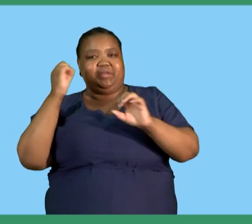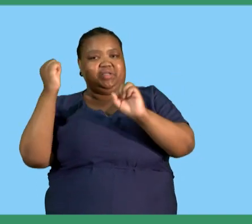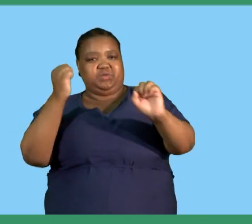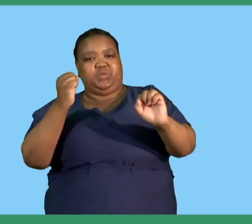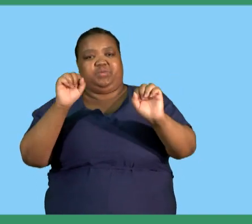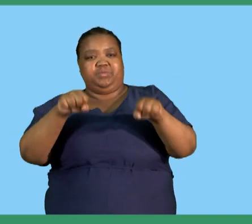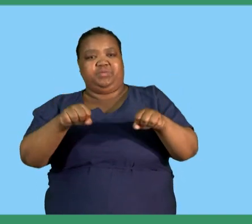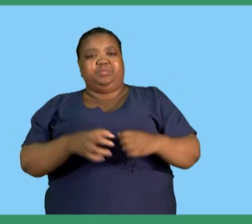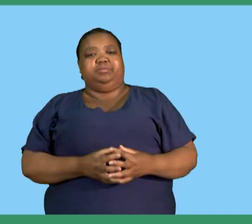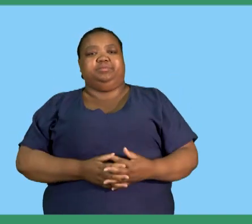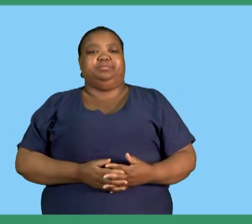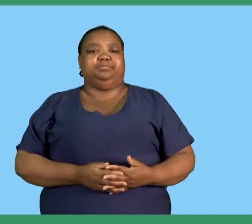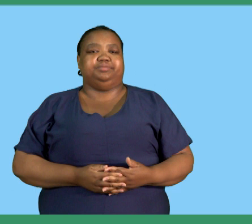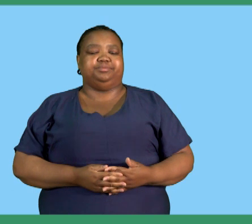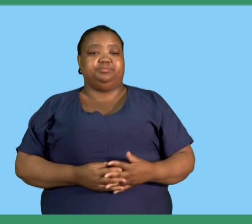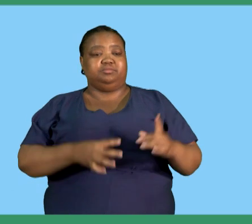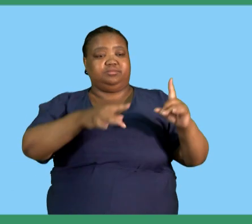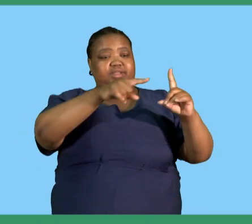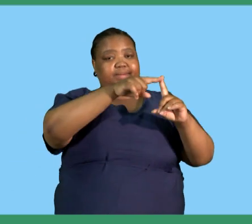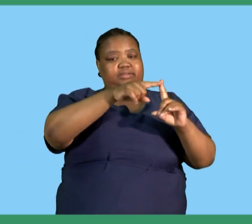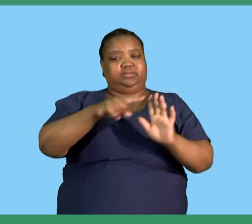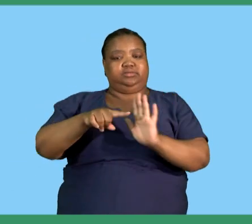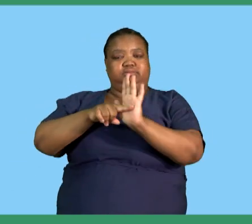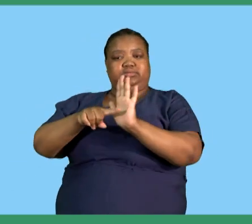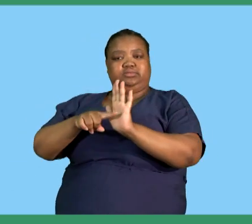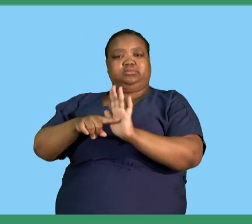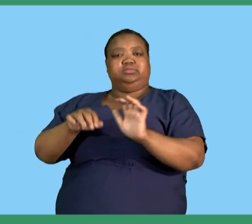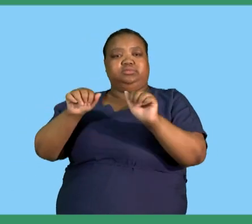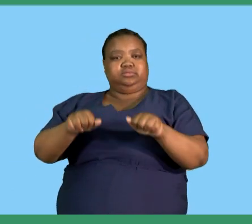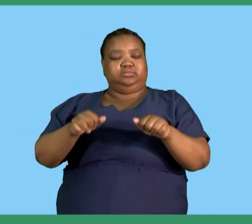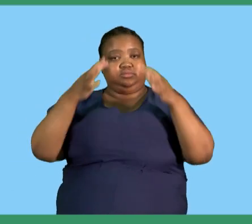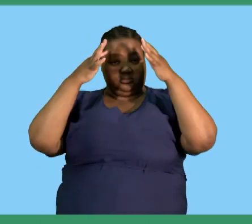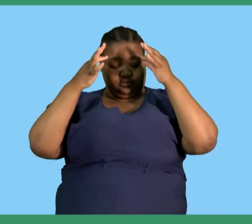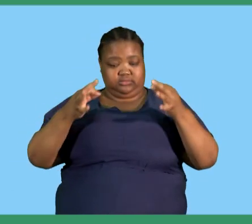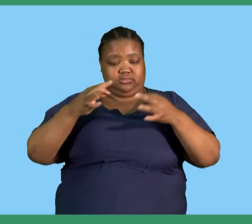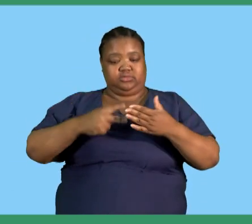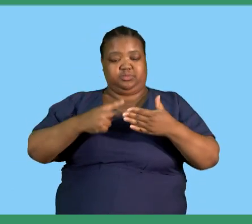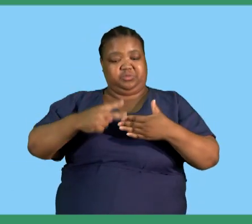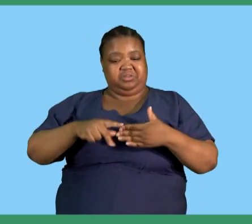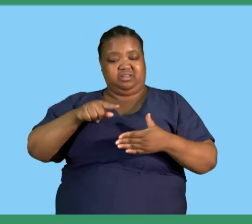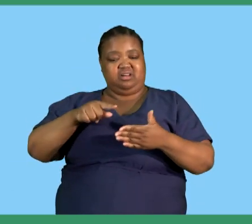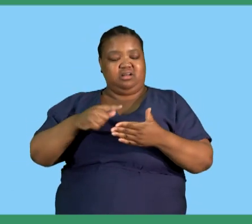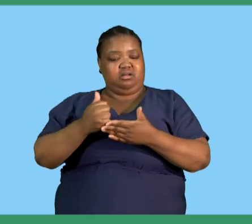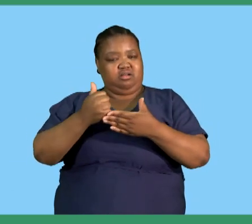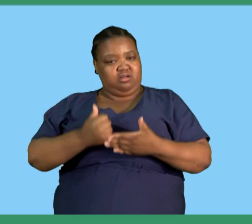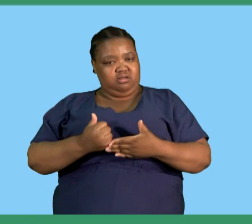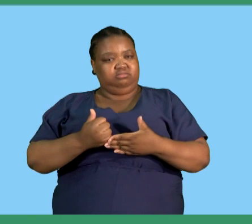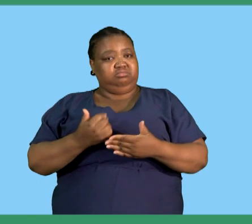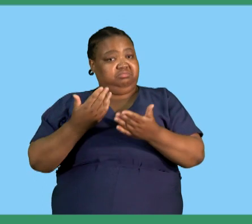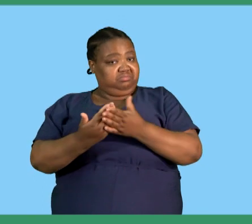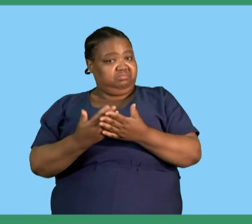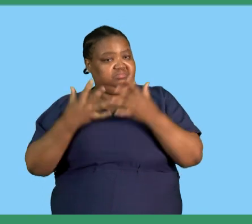them, the cons, you also weigh them. You weigh up the positives and the negatives and decide if the project is viable or